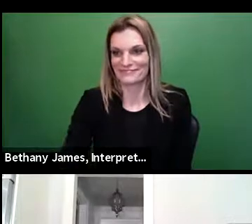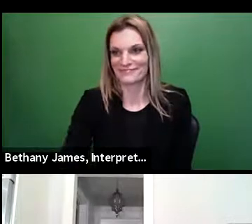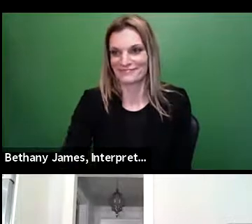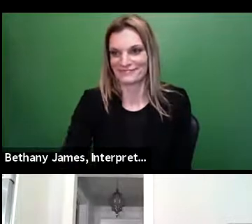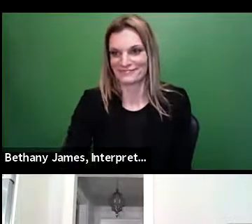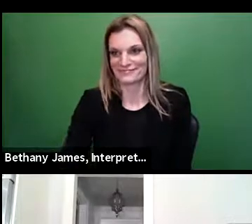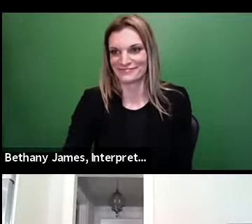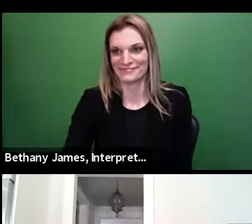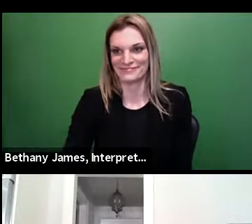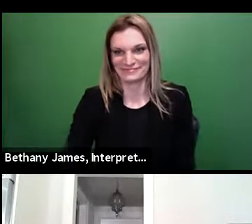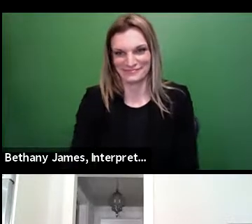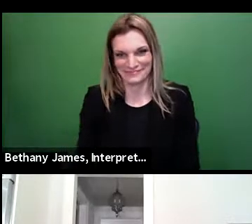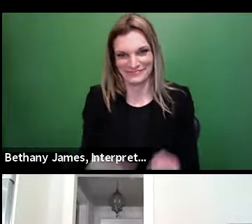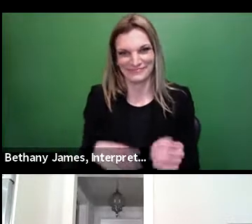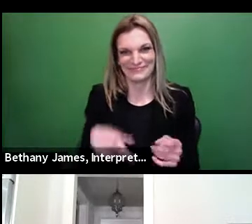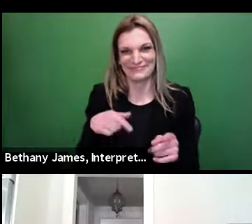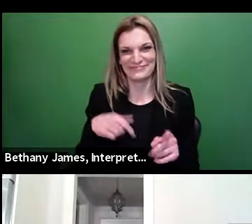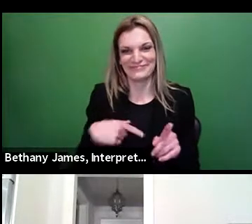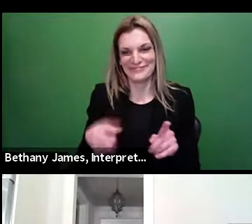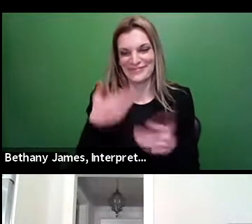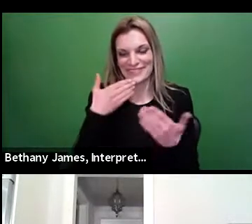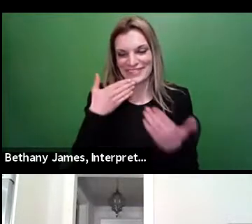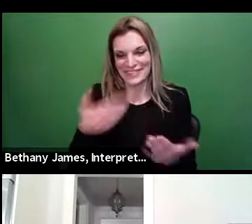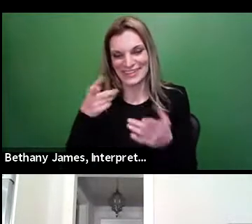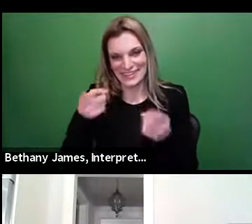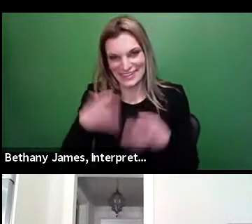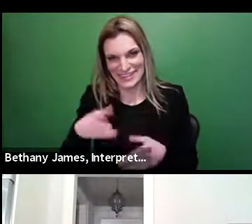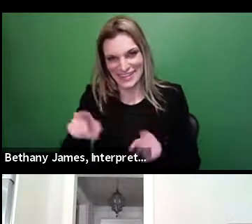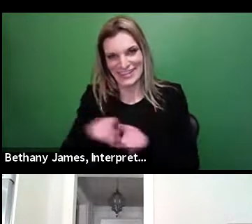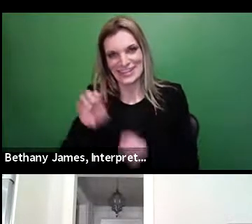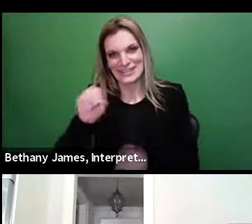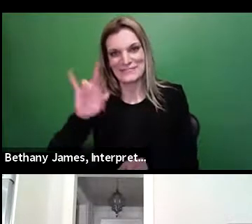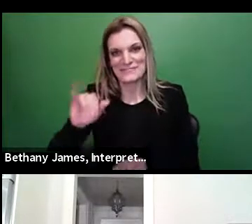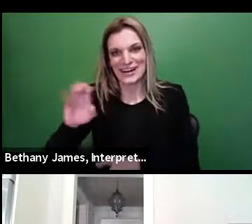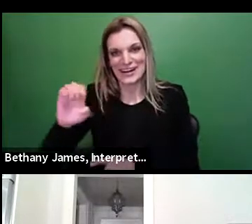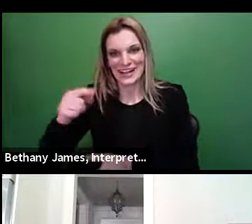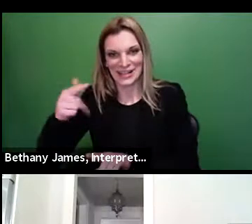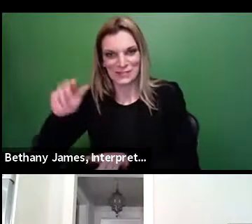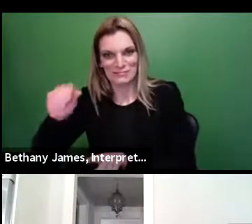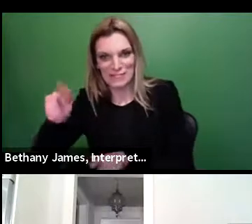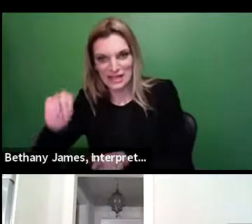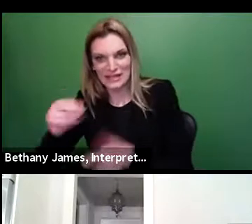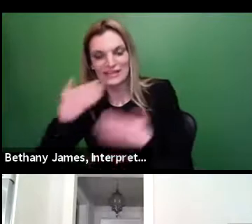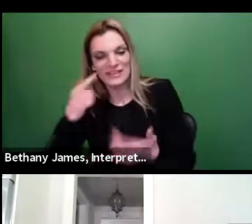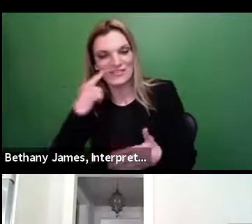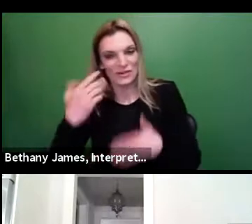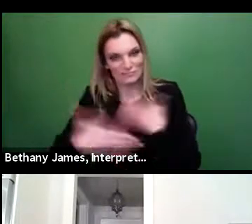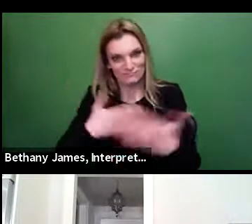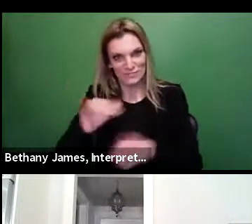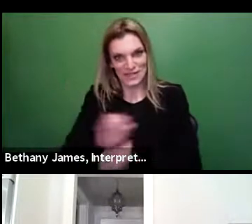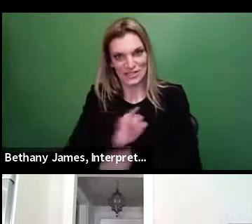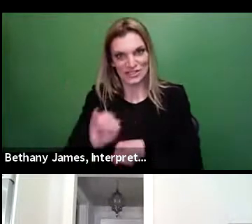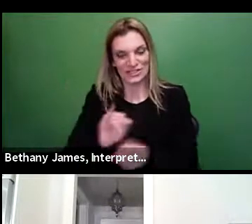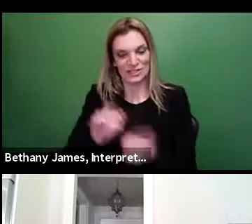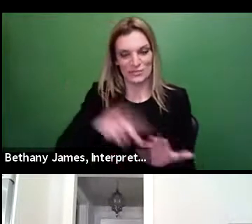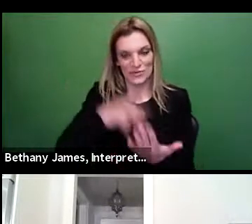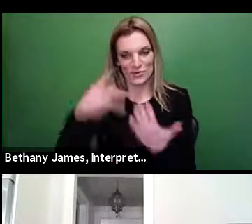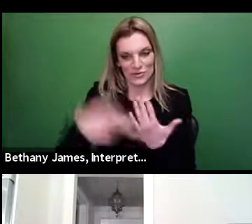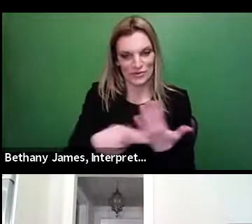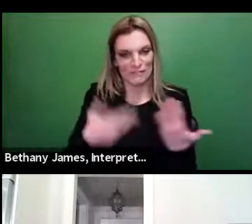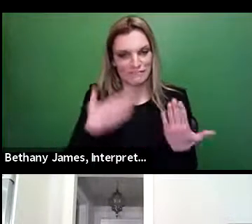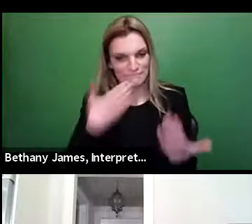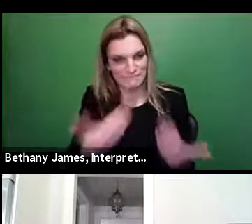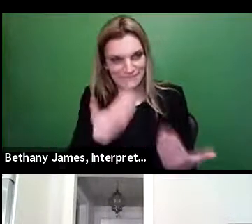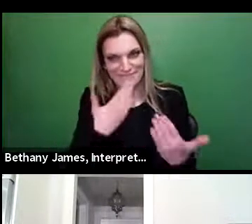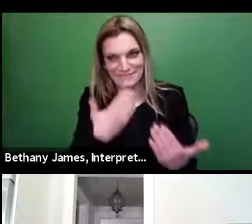you so much to you and Deputy Director Engelman for getting the internship program up and running. That was one of the first things that I talked to you about. And I